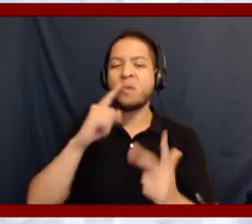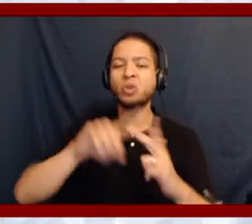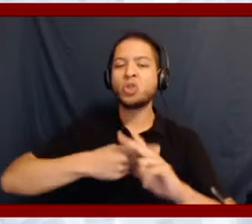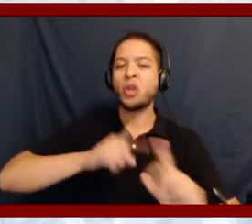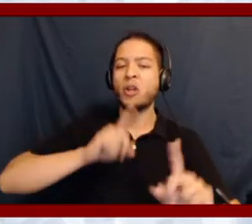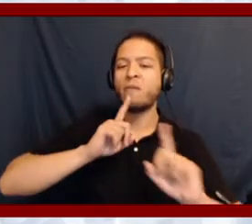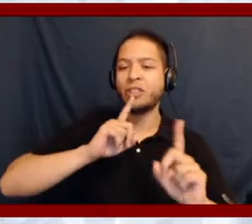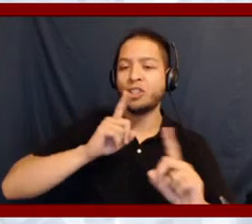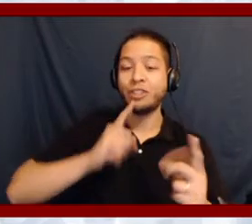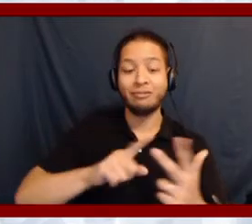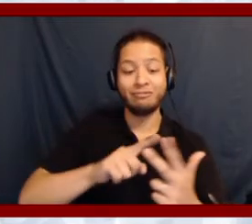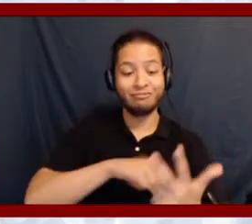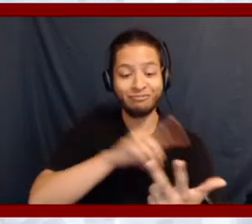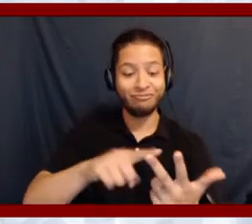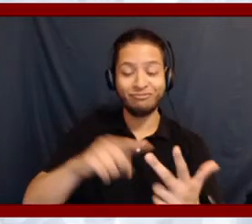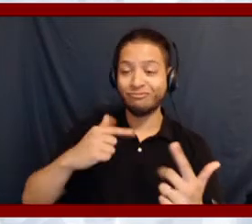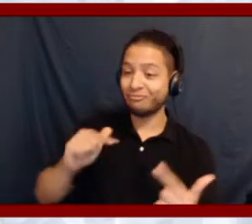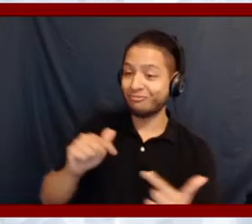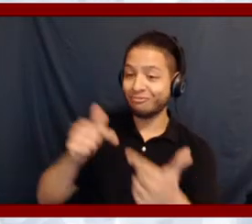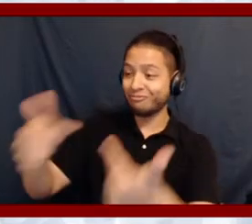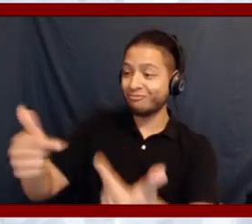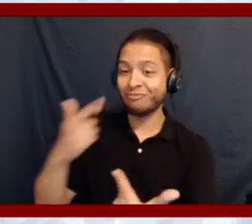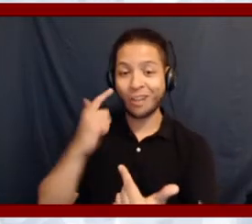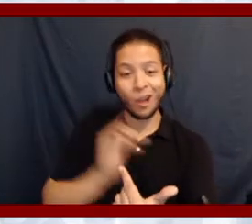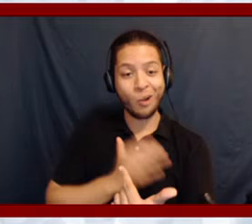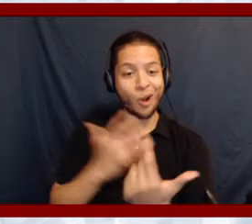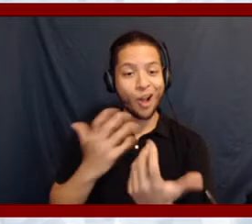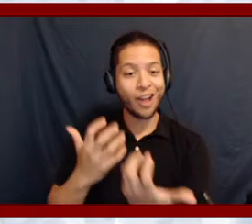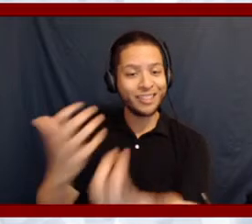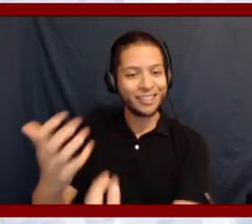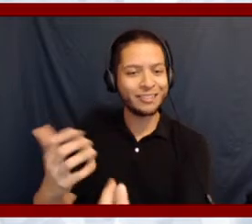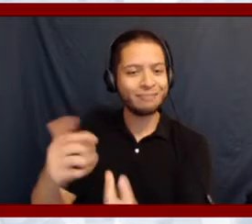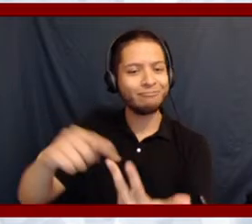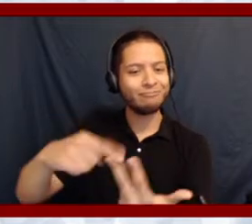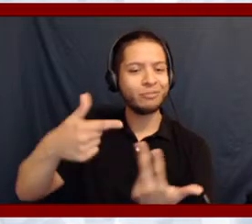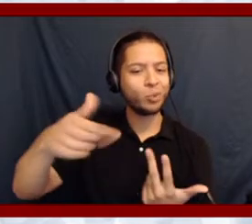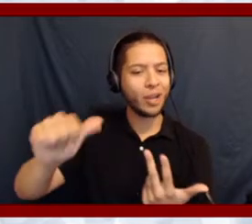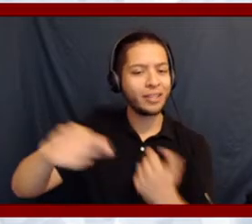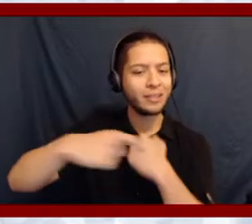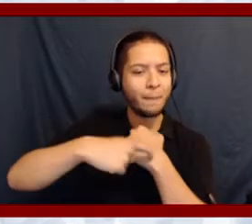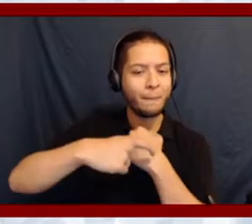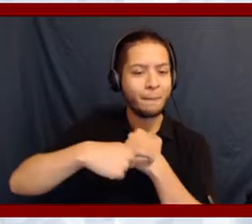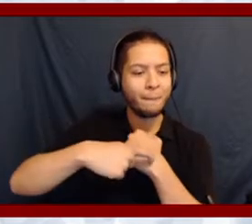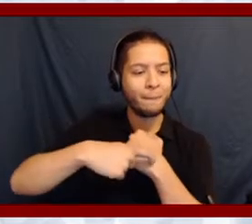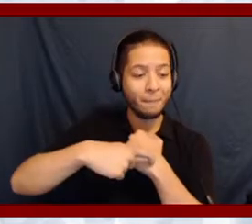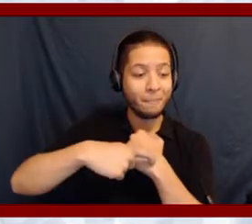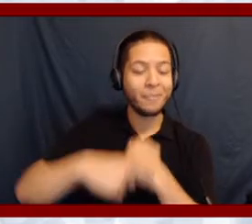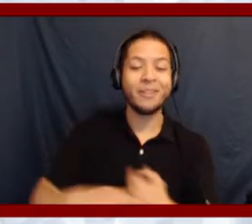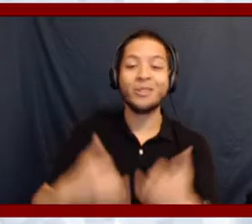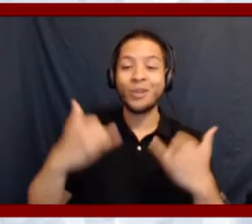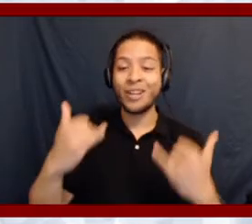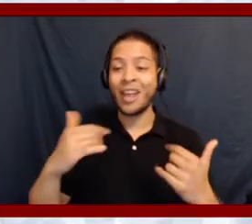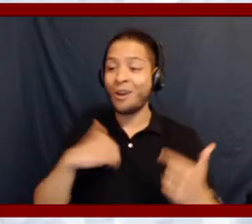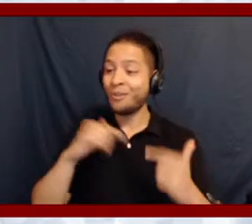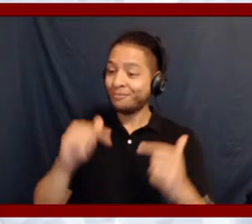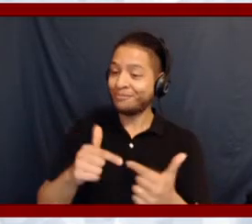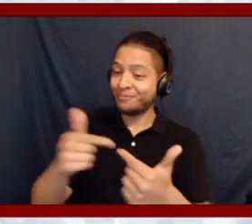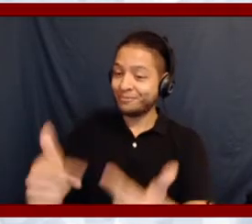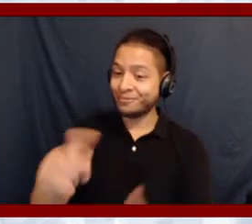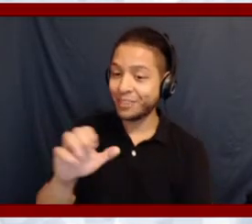open it up to the audience for their Q&A. So with that, I'm now going to turn it over to Mr. Cedric Richmond.